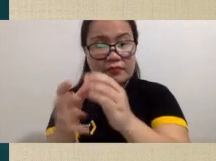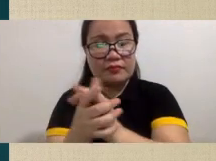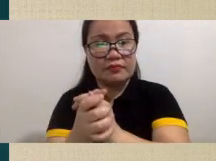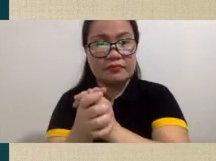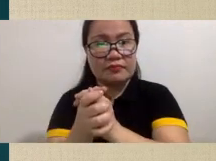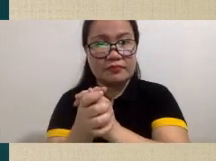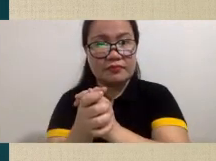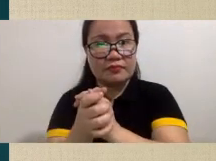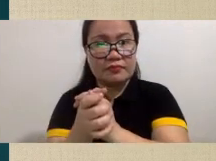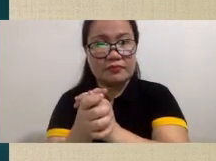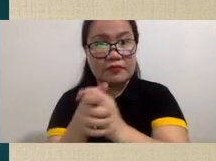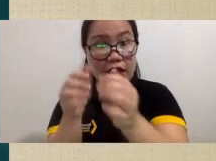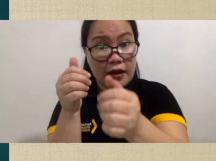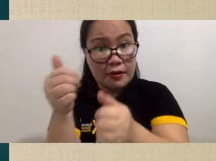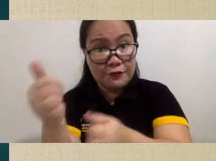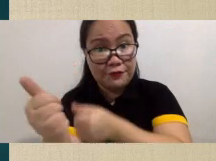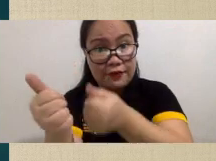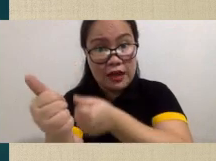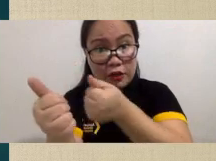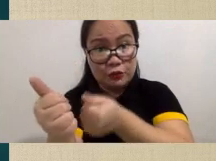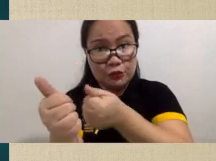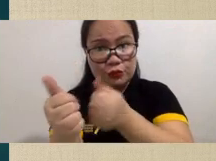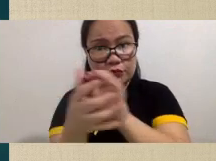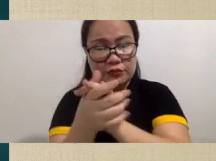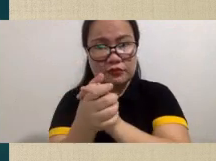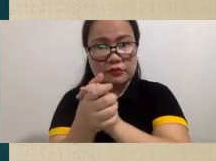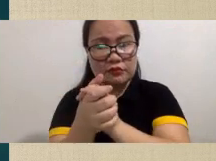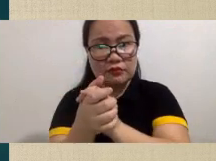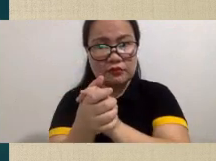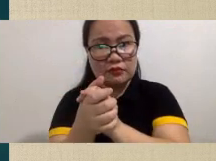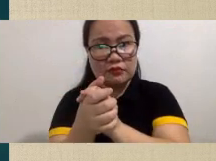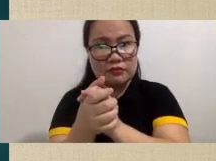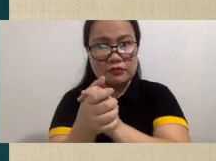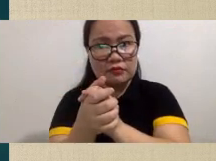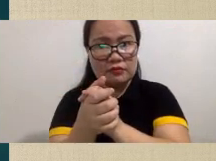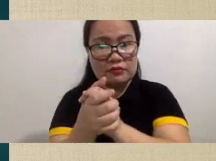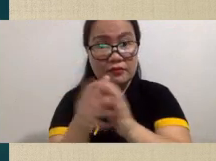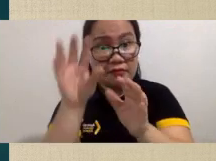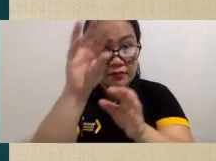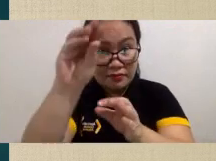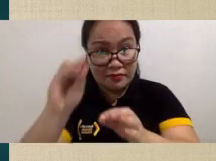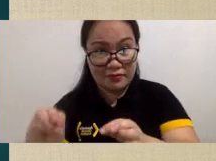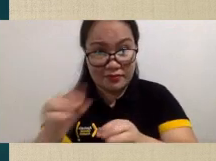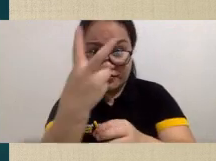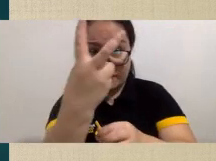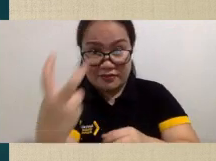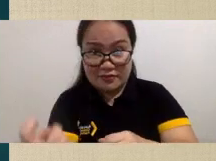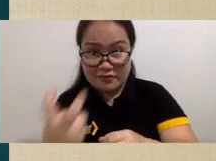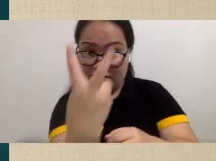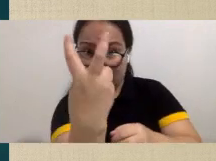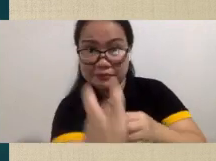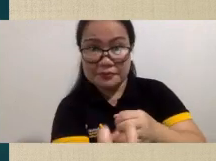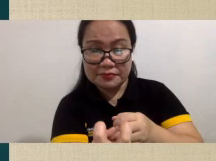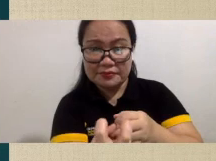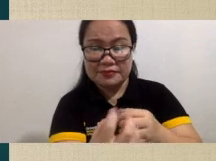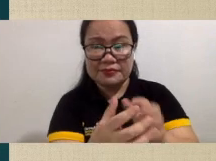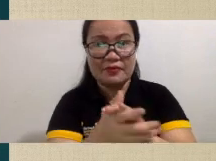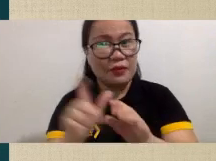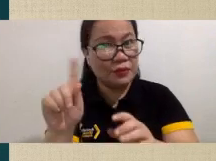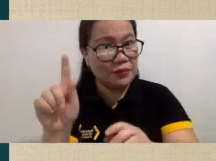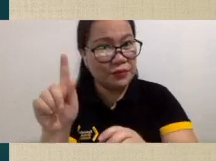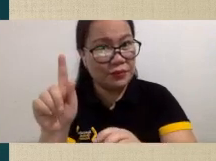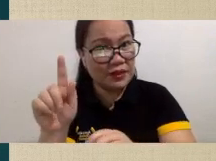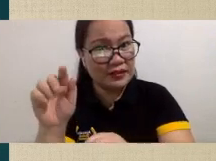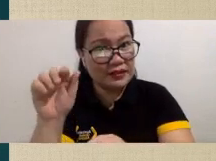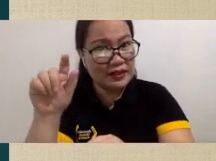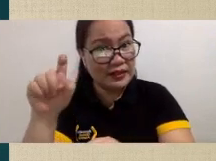factored form natin, 'di ba? Susundan lang natin to. Okay, so ayan. Supply natin yung missing terms. Ano nga